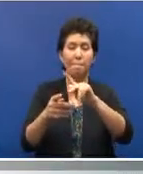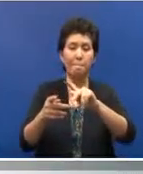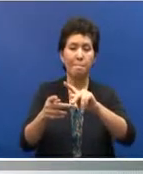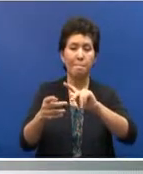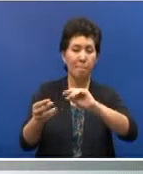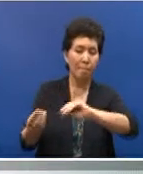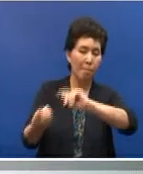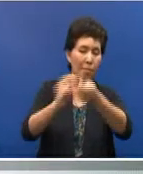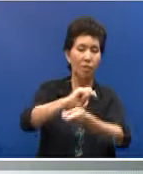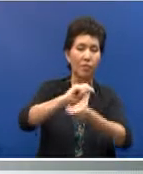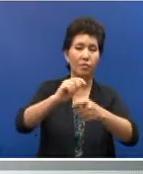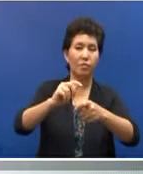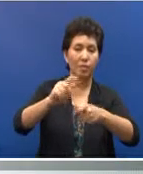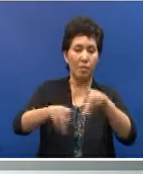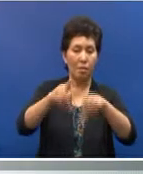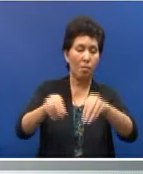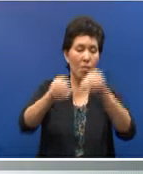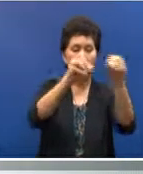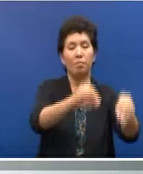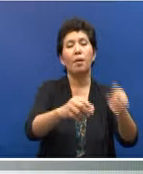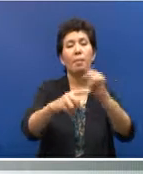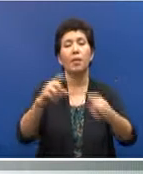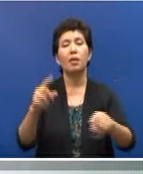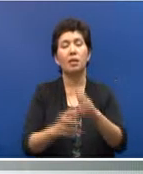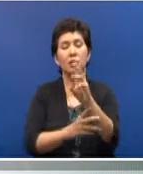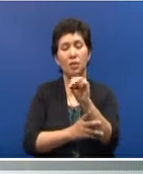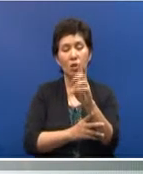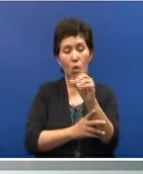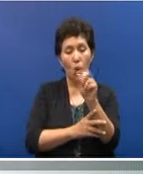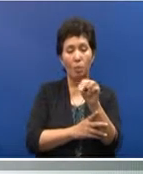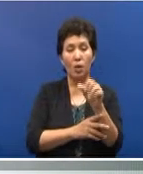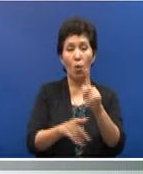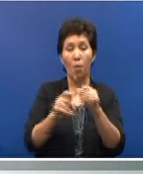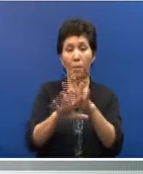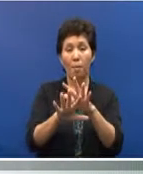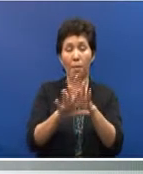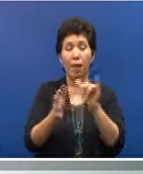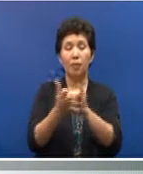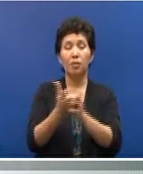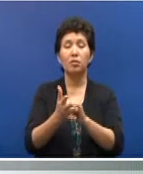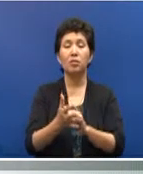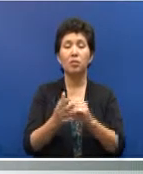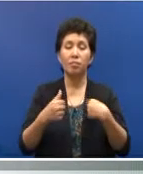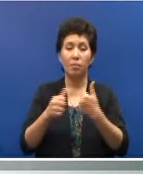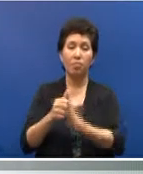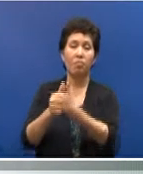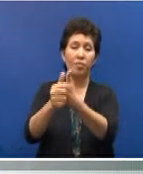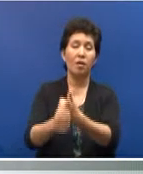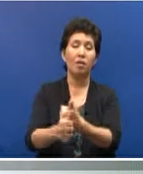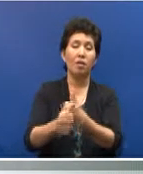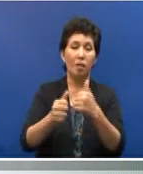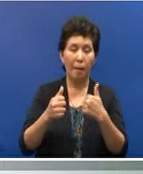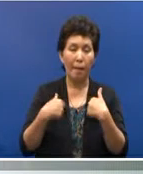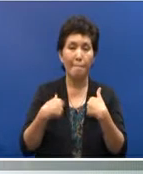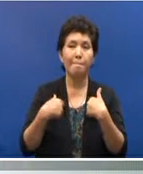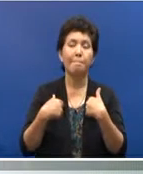whereby in some cases the dominant group desires to retain its privileges